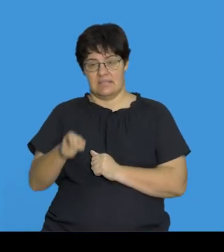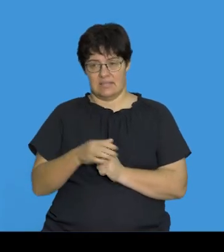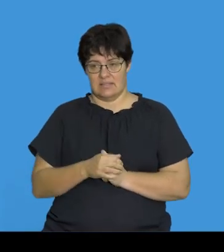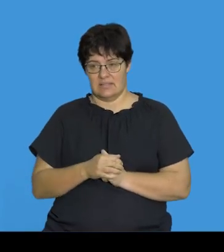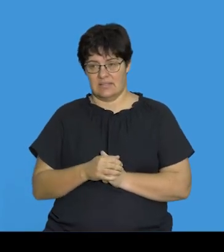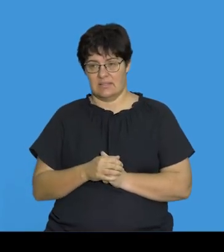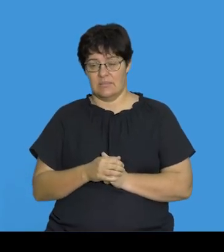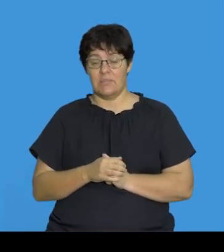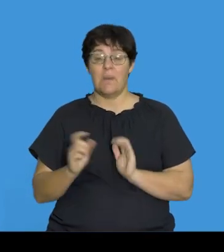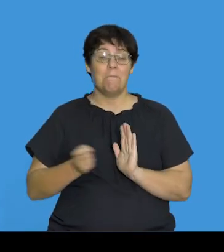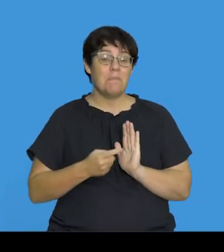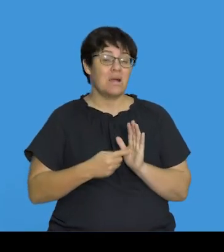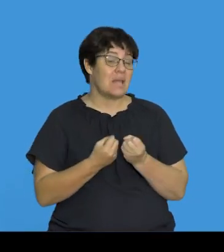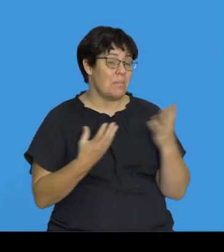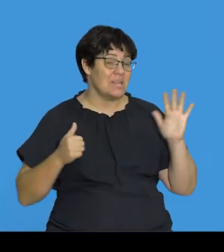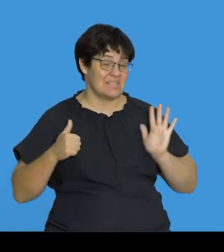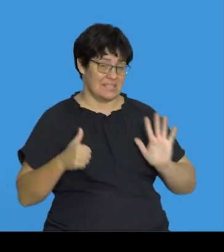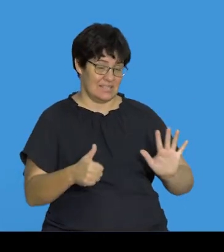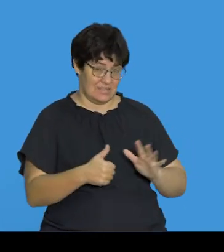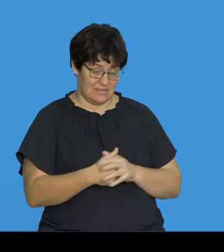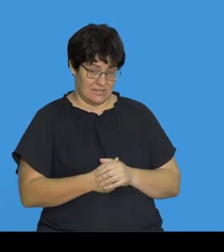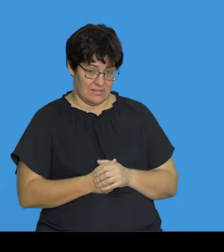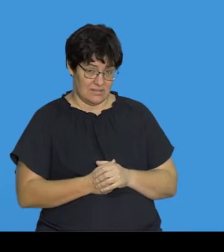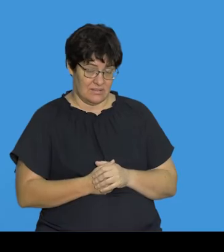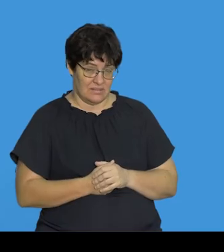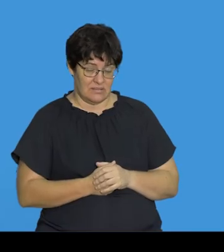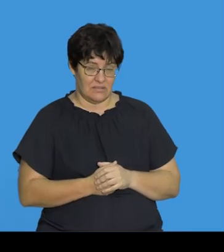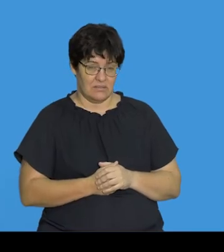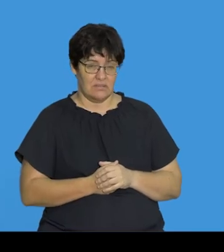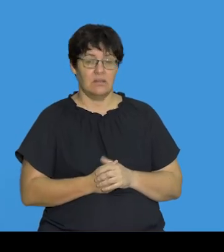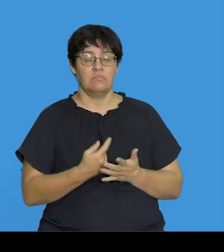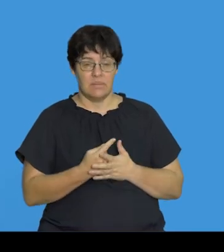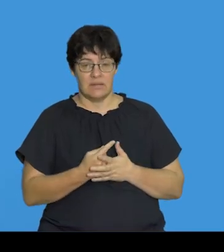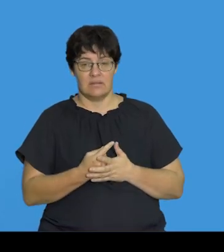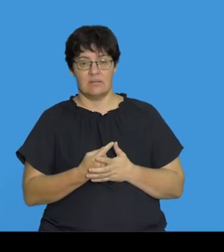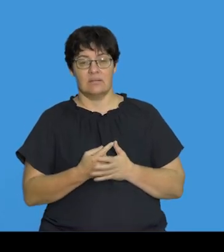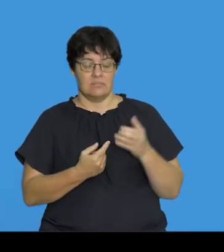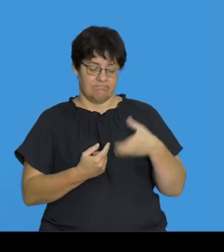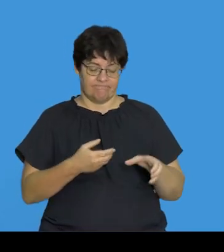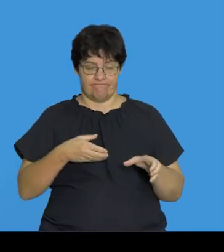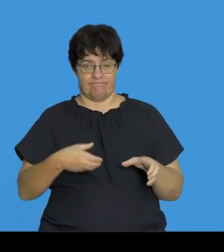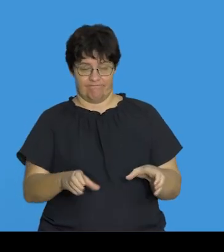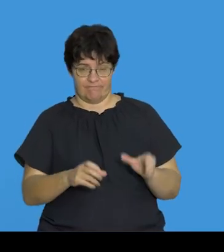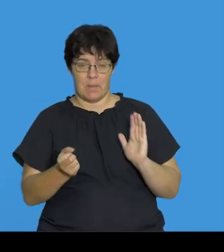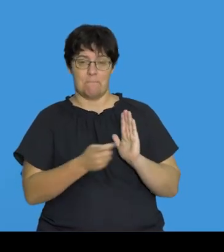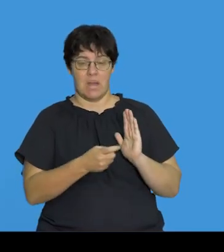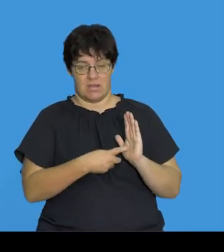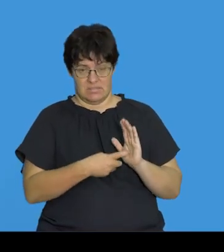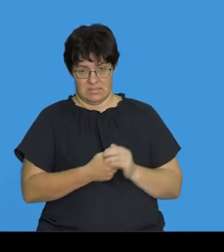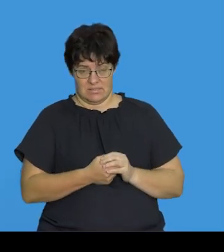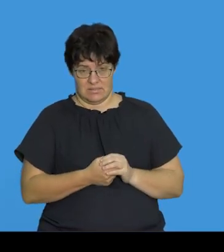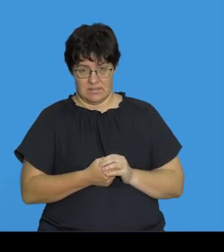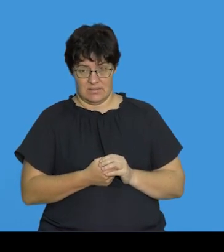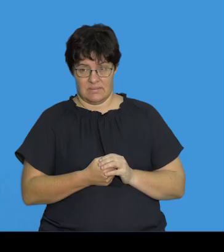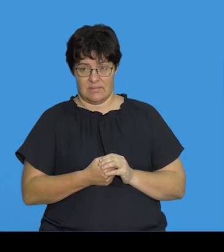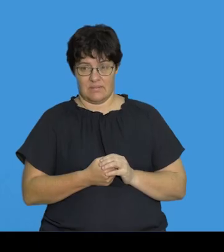organelle C. And this is a 6-mark question. It's important that we break this up into the number of